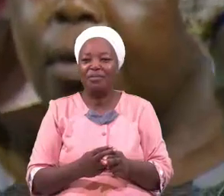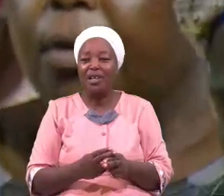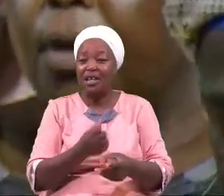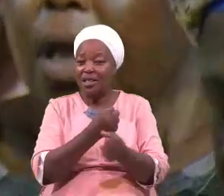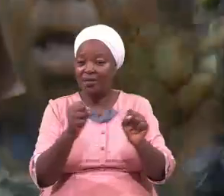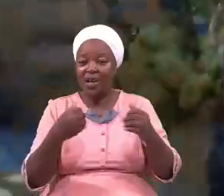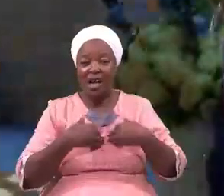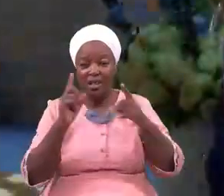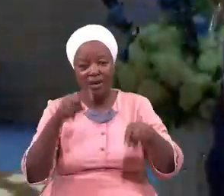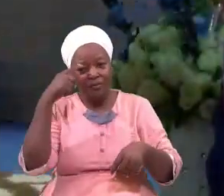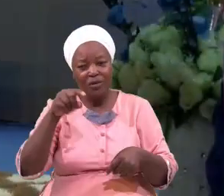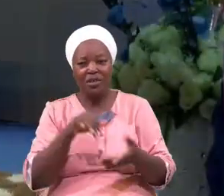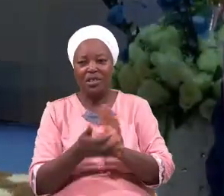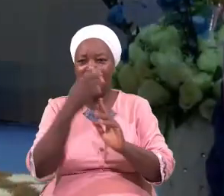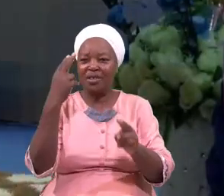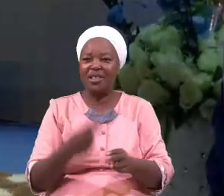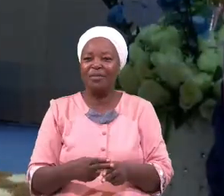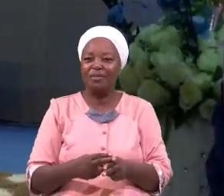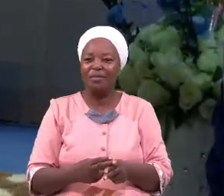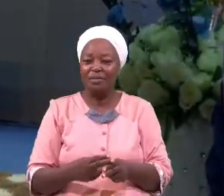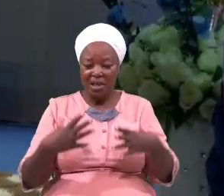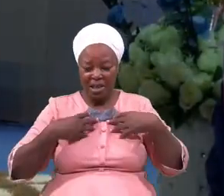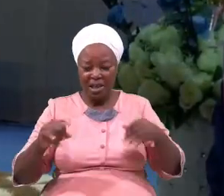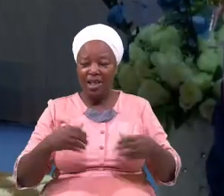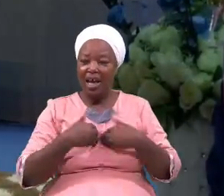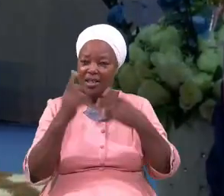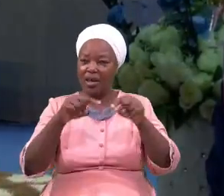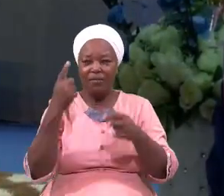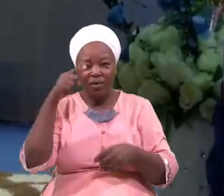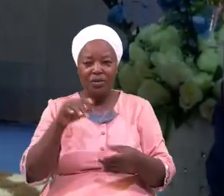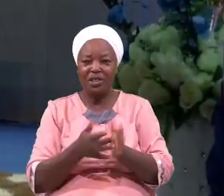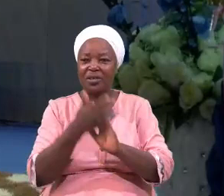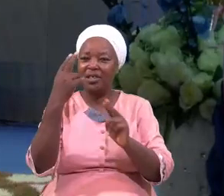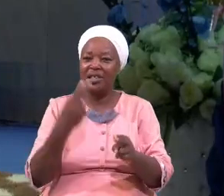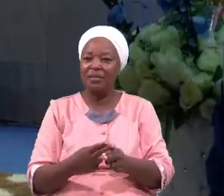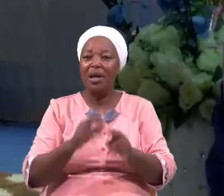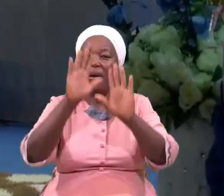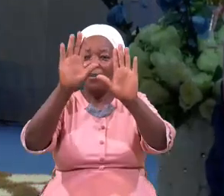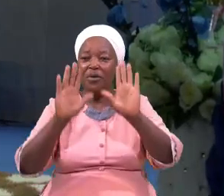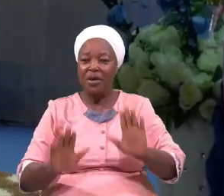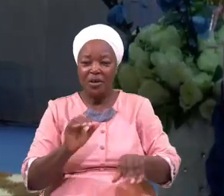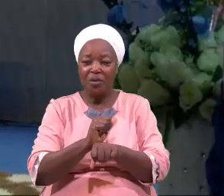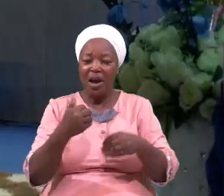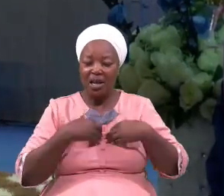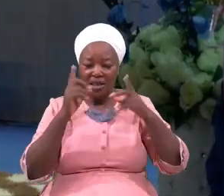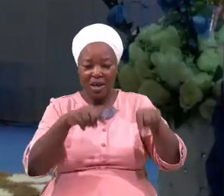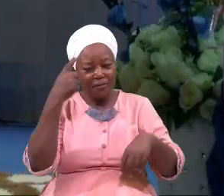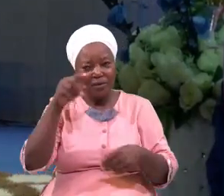Salvation has come for you. Healing has come for you. Miracle has come for you.